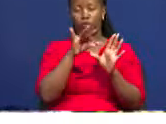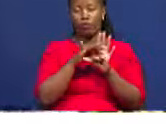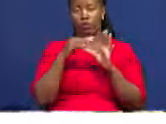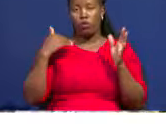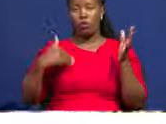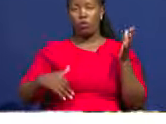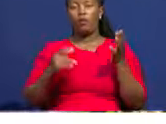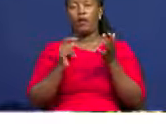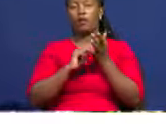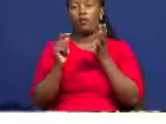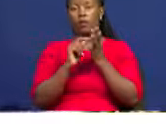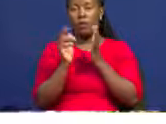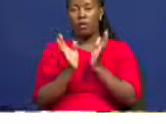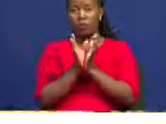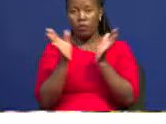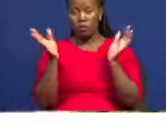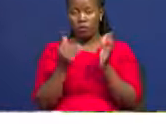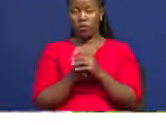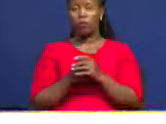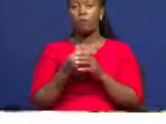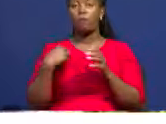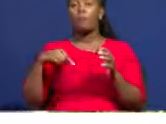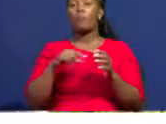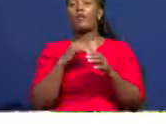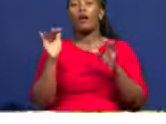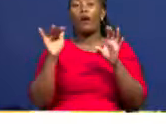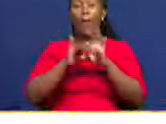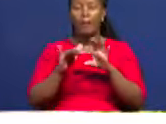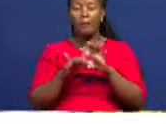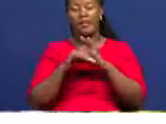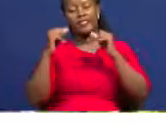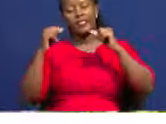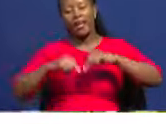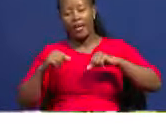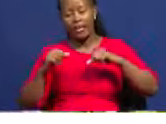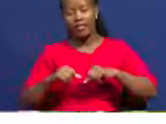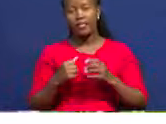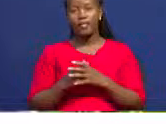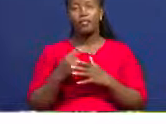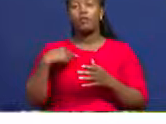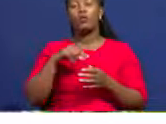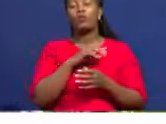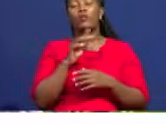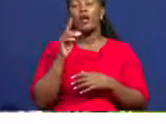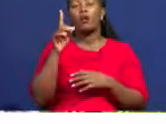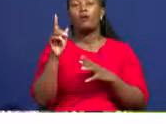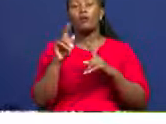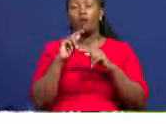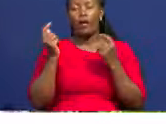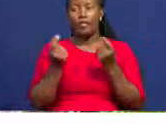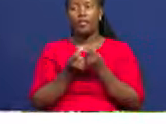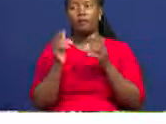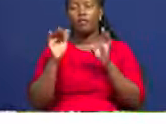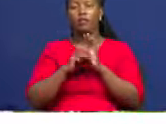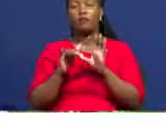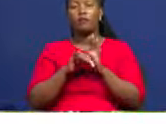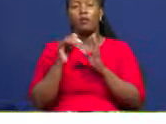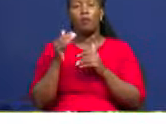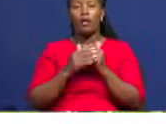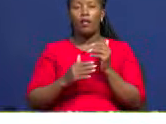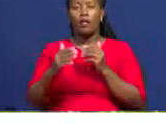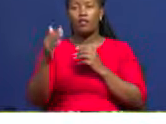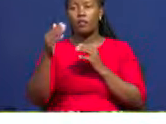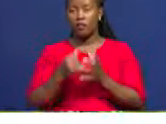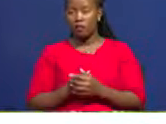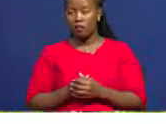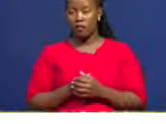our members. They agreed, and we said, because we are one team, we move forward as a united front. So as the Secretary General